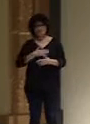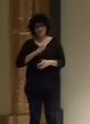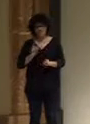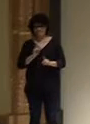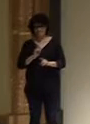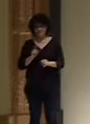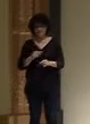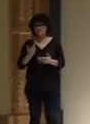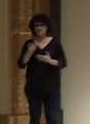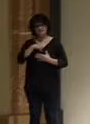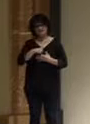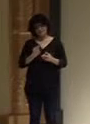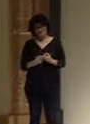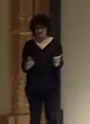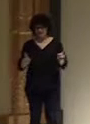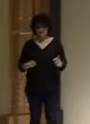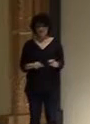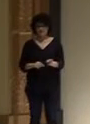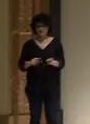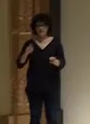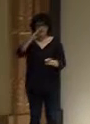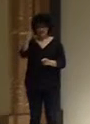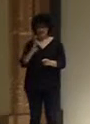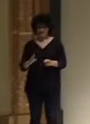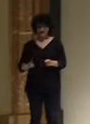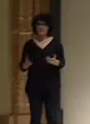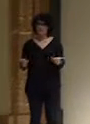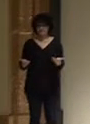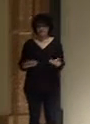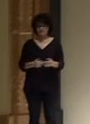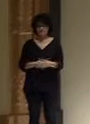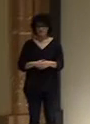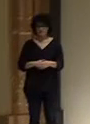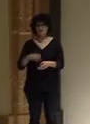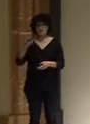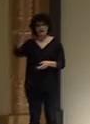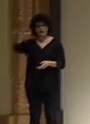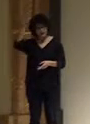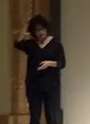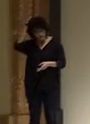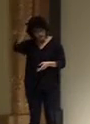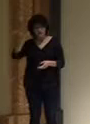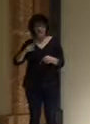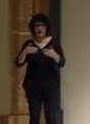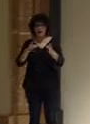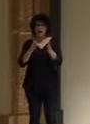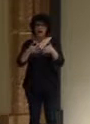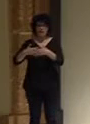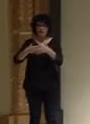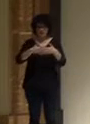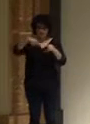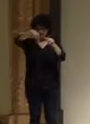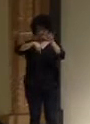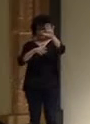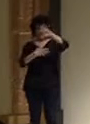Native American in Brazil, uprooted from the indigenous presence in the Americas, Domingues leads us to central questions of the